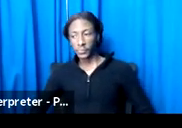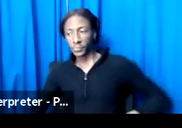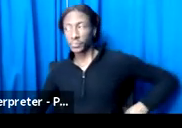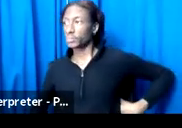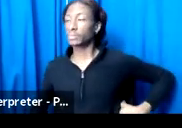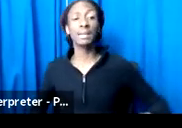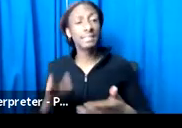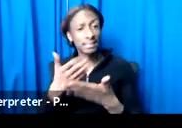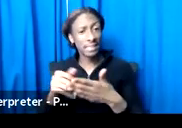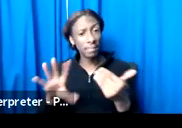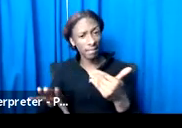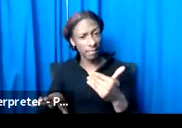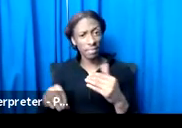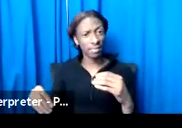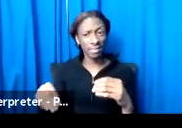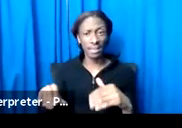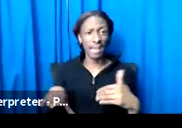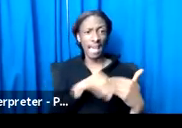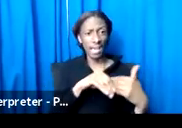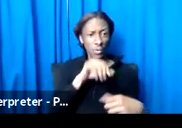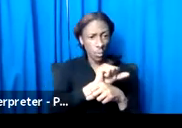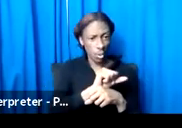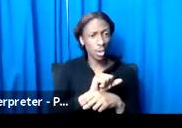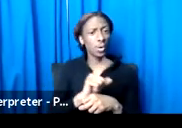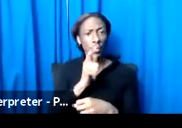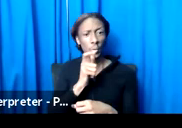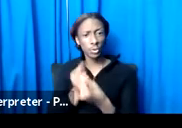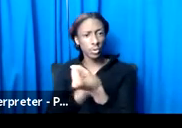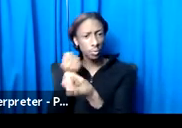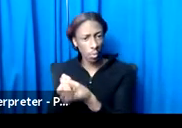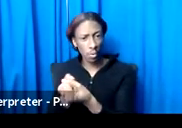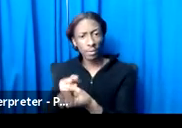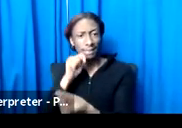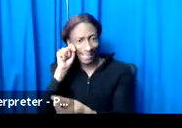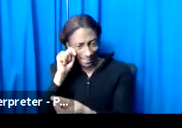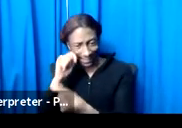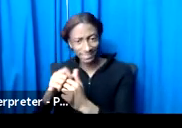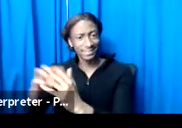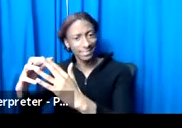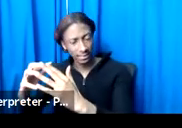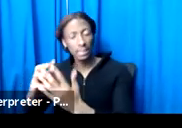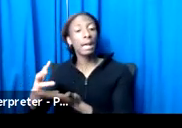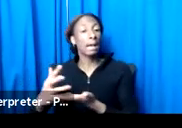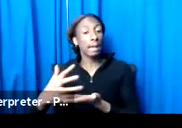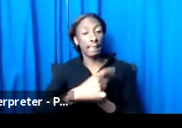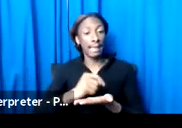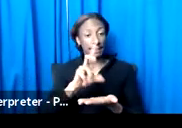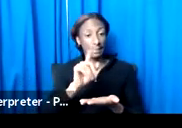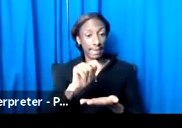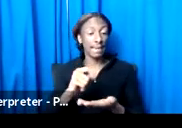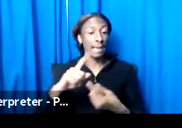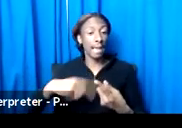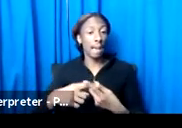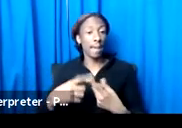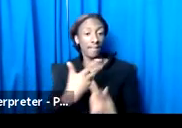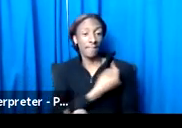of the additional work that will support the adolescent rollout includes collecting data on vaccine confidence through the